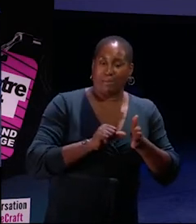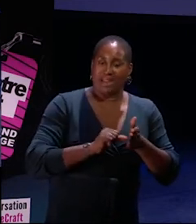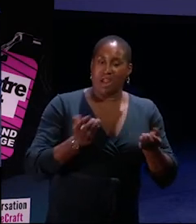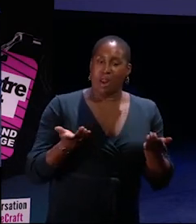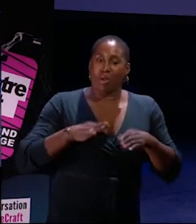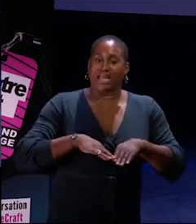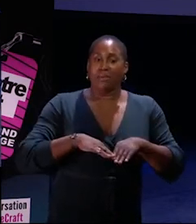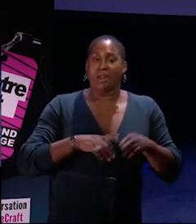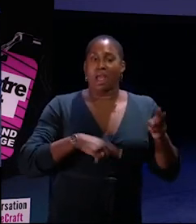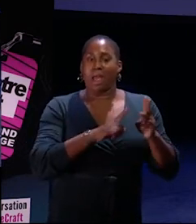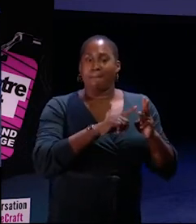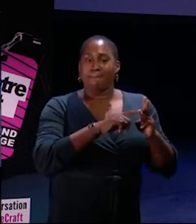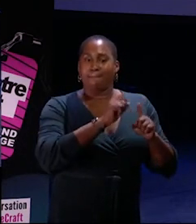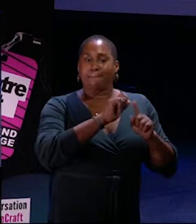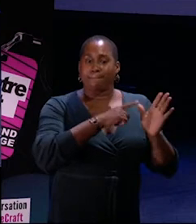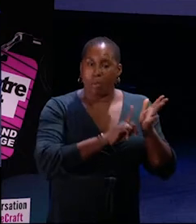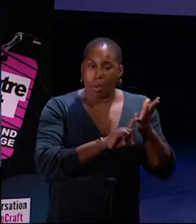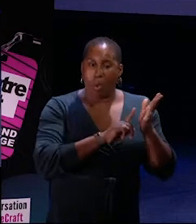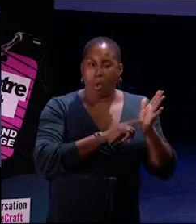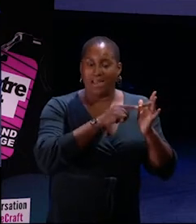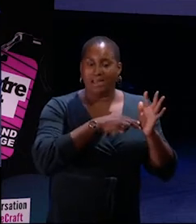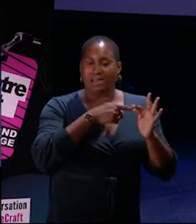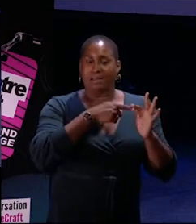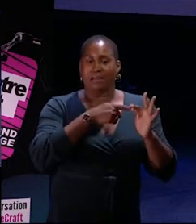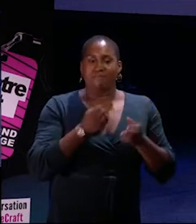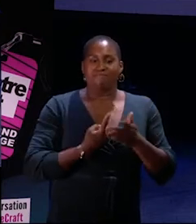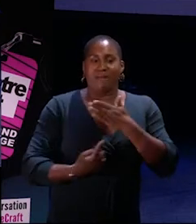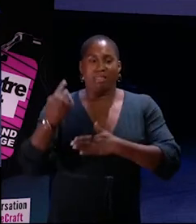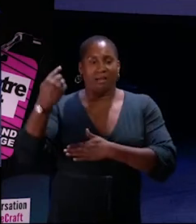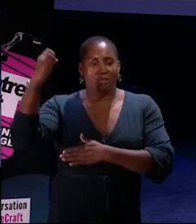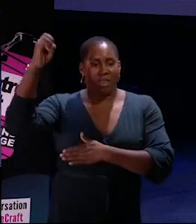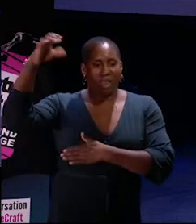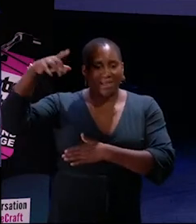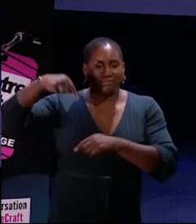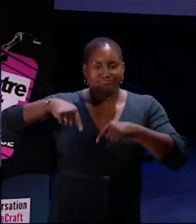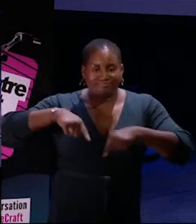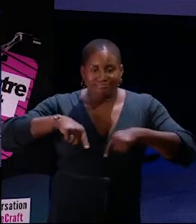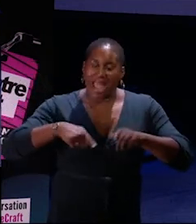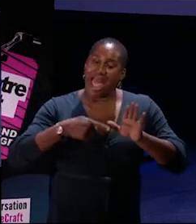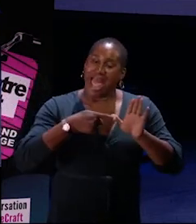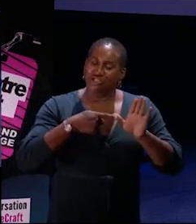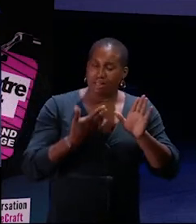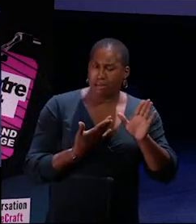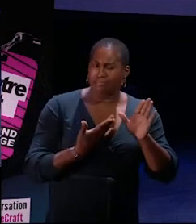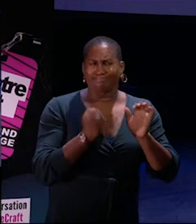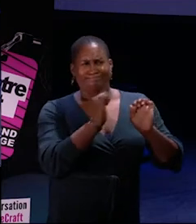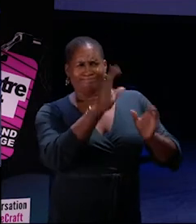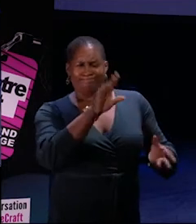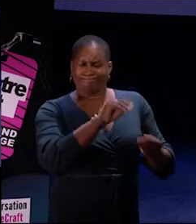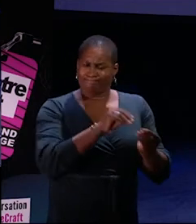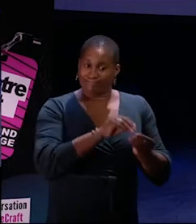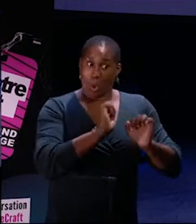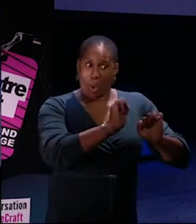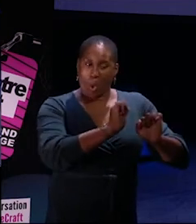who is a freelance lighting director. So Angela, first of all, can I just ask you to give a summary of your experience